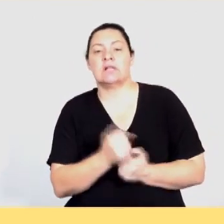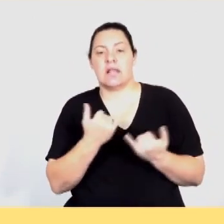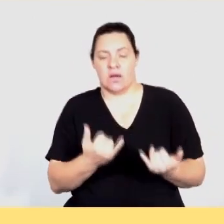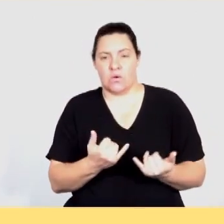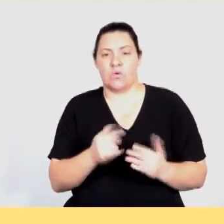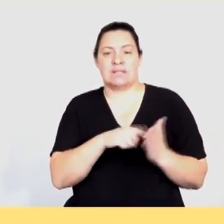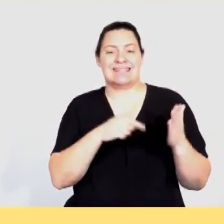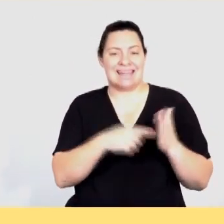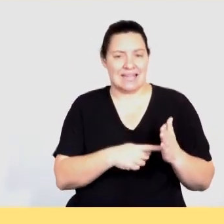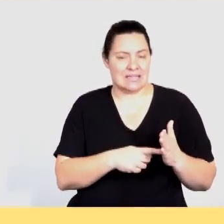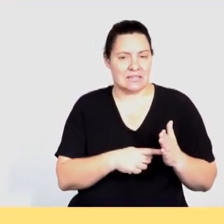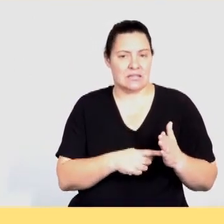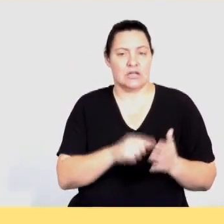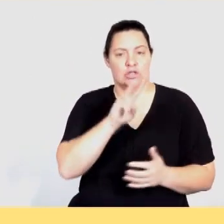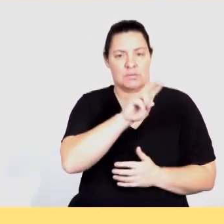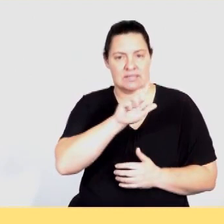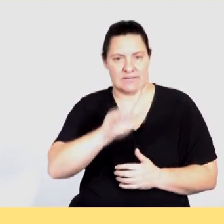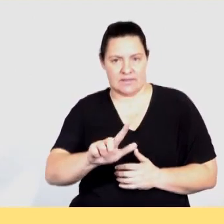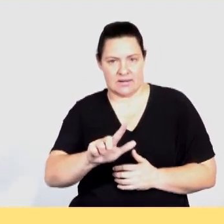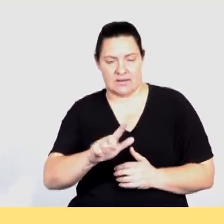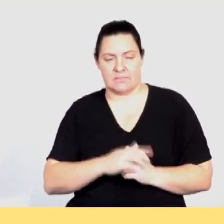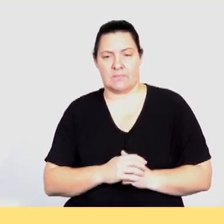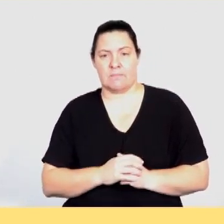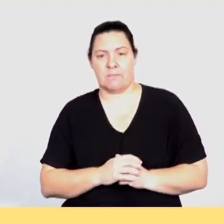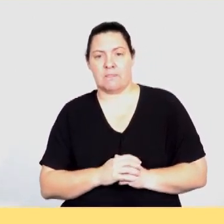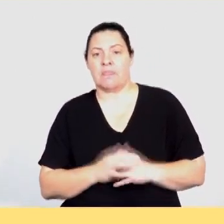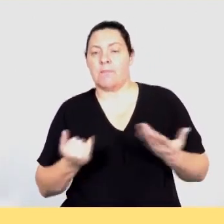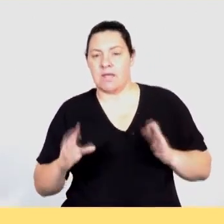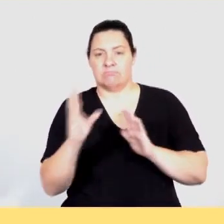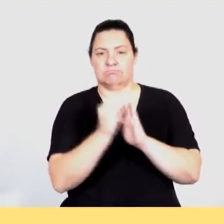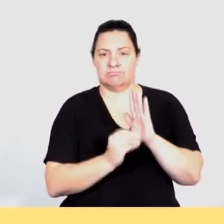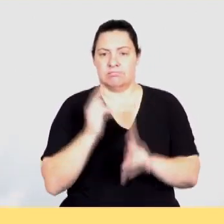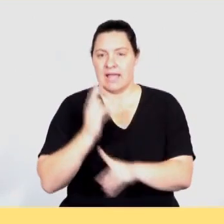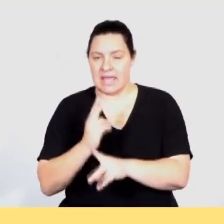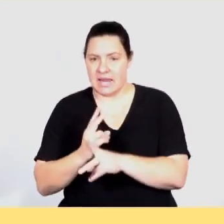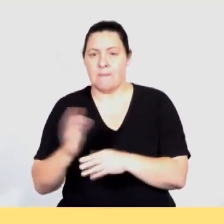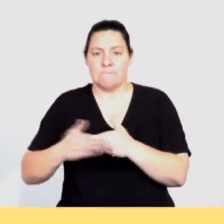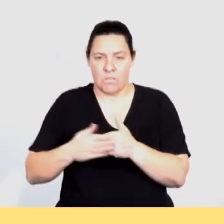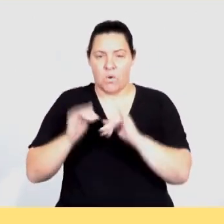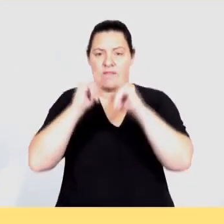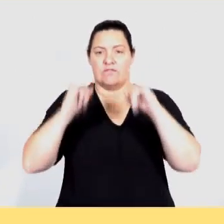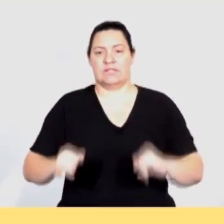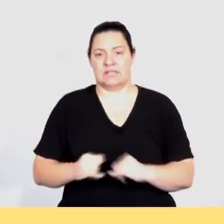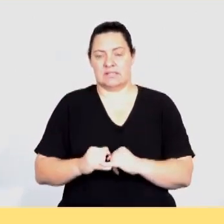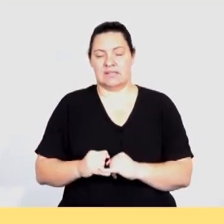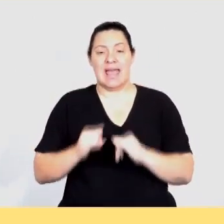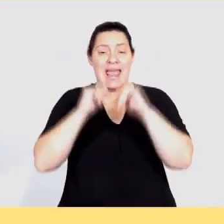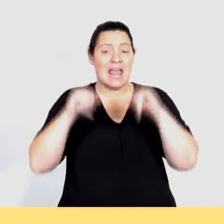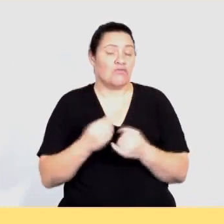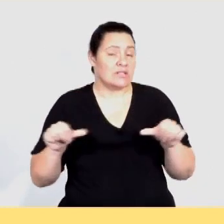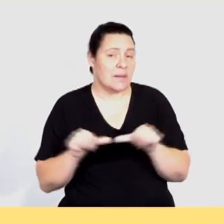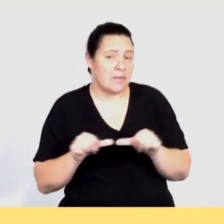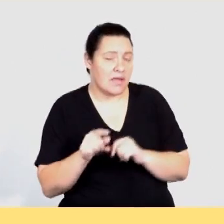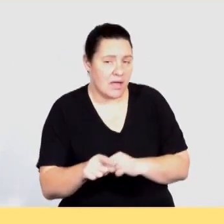say? I'm now saying the date is the 27th. I record again another invoice. This